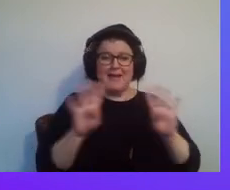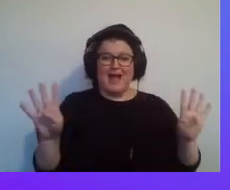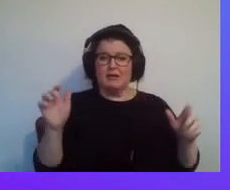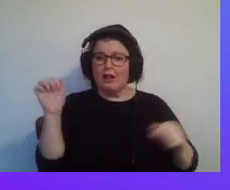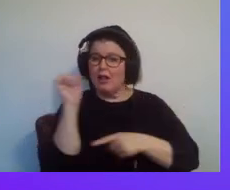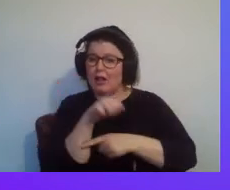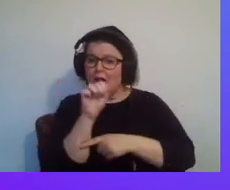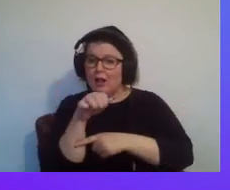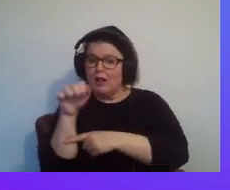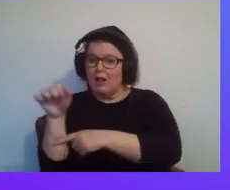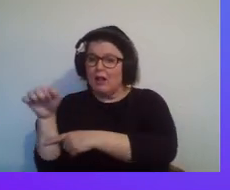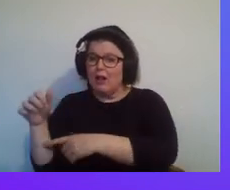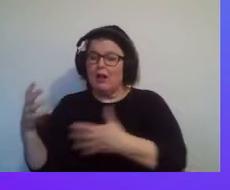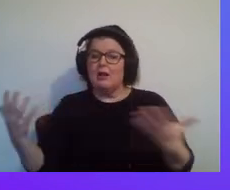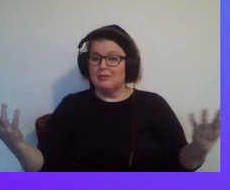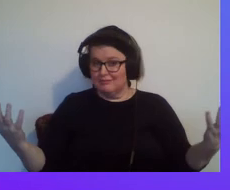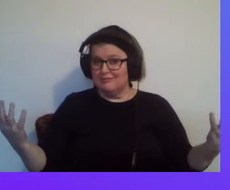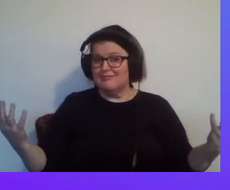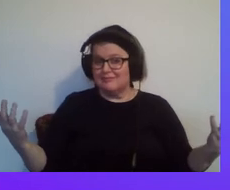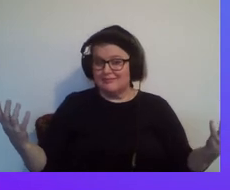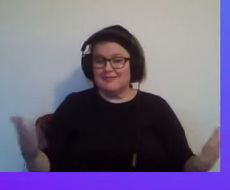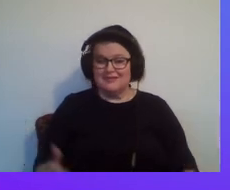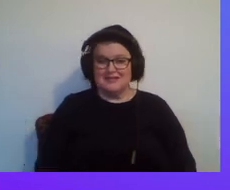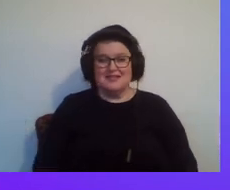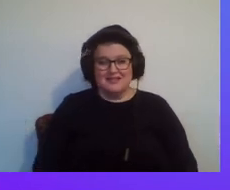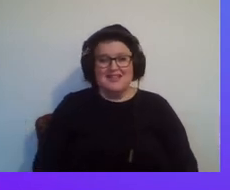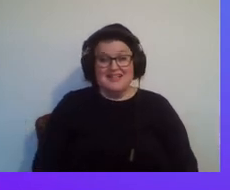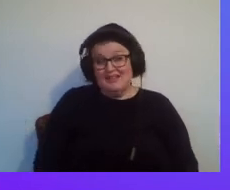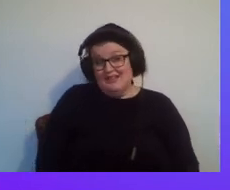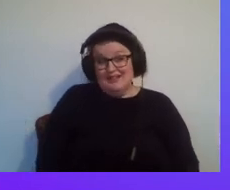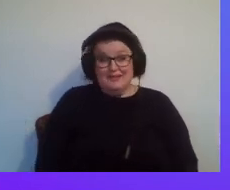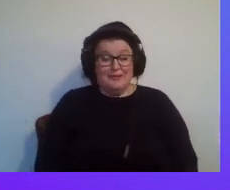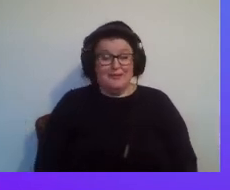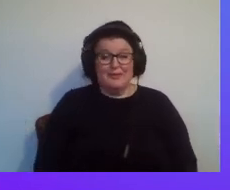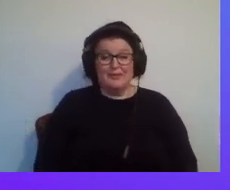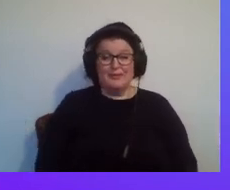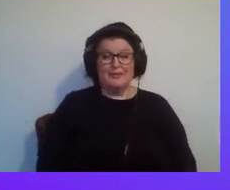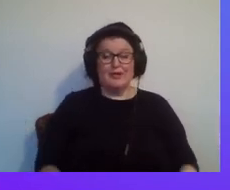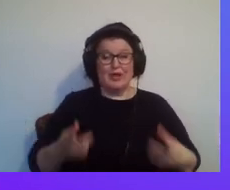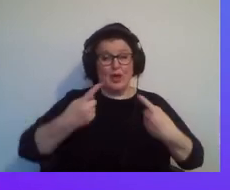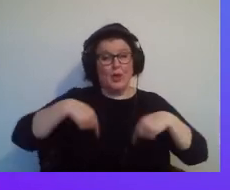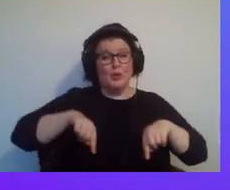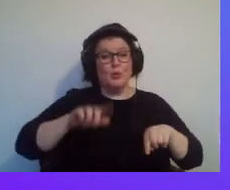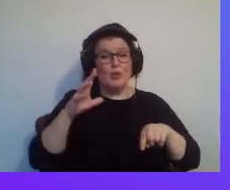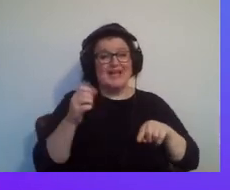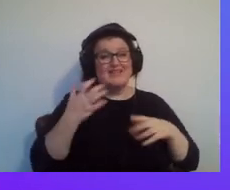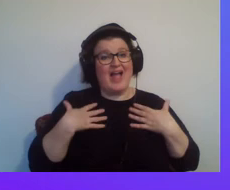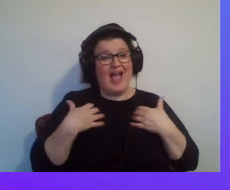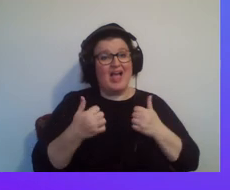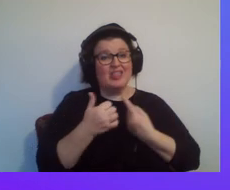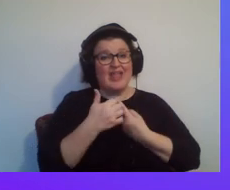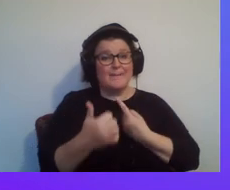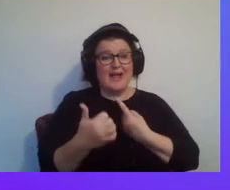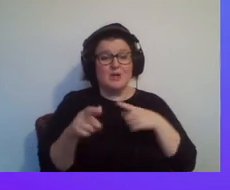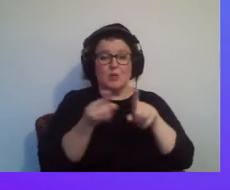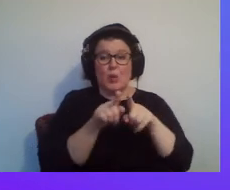this. Yeah. It's obvious, isn't it? Sonia, please. I'm commitment. So we have the health impact and then we have the